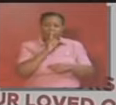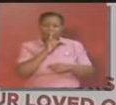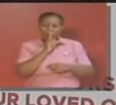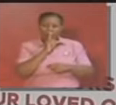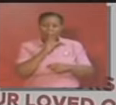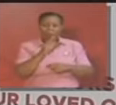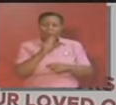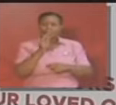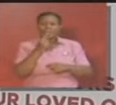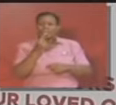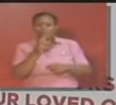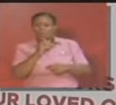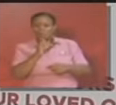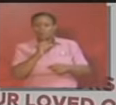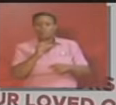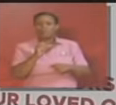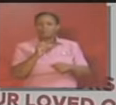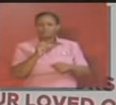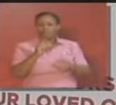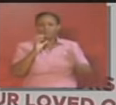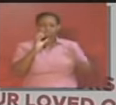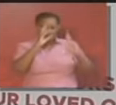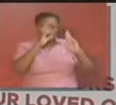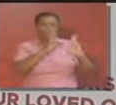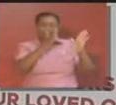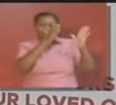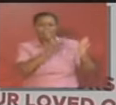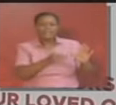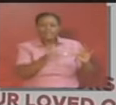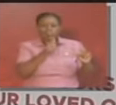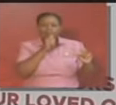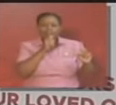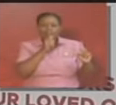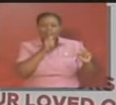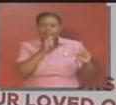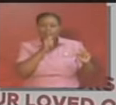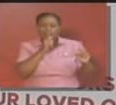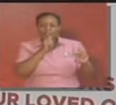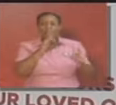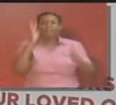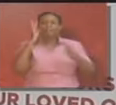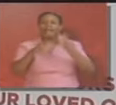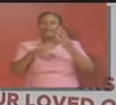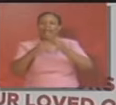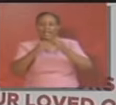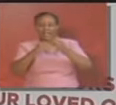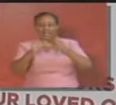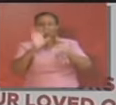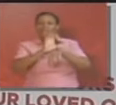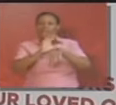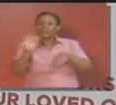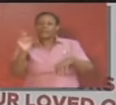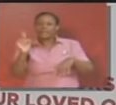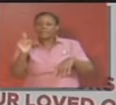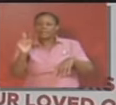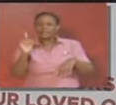I will say, though, that the church was not actually located in County Caroni. So again, it shows the linkages and how we are all connected. County Caroni